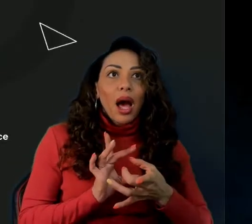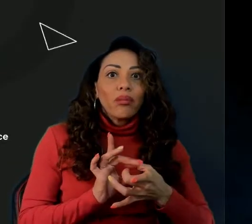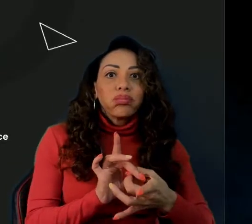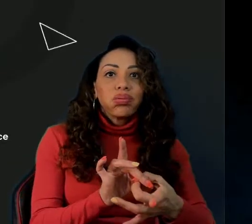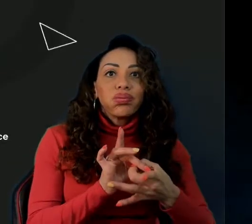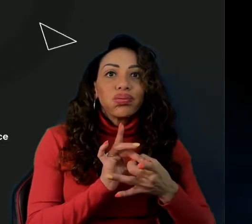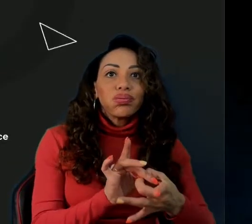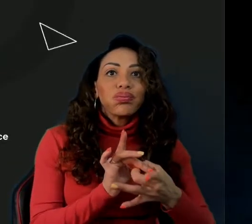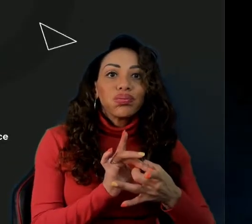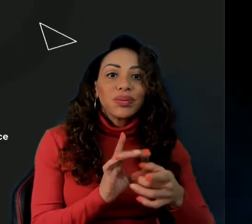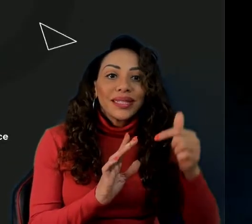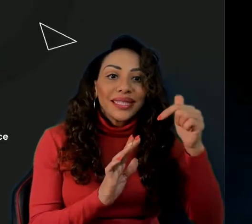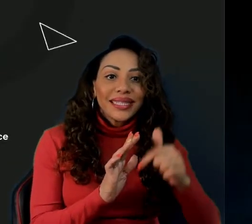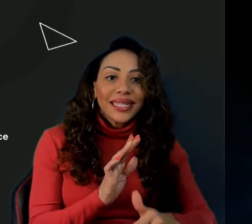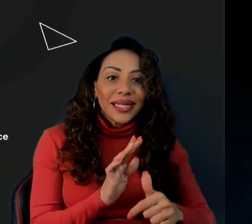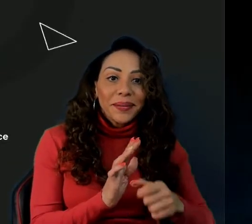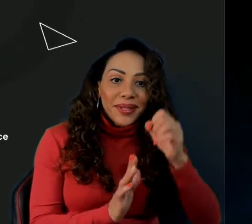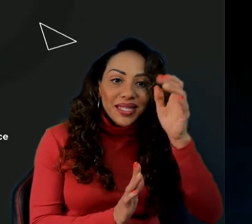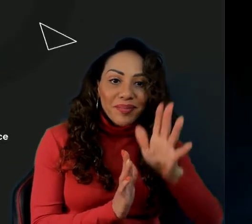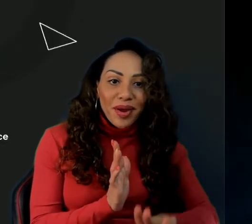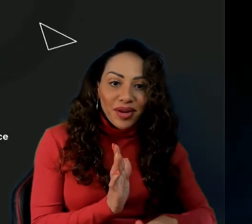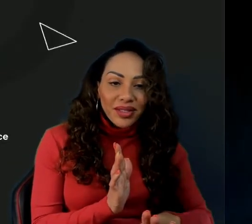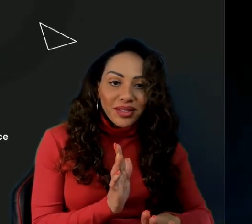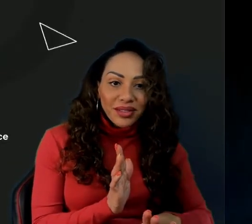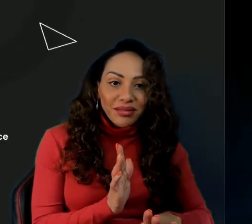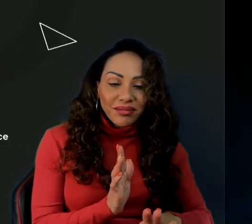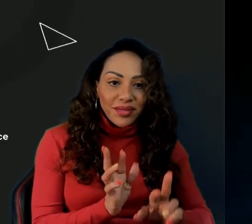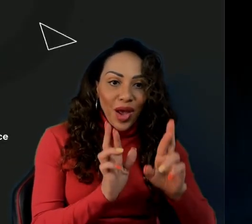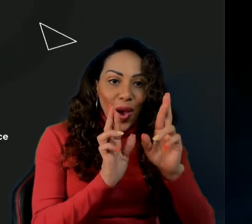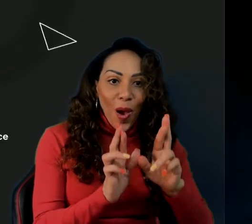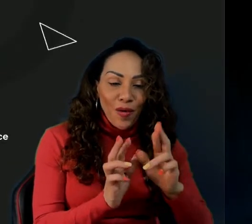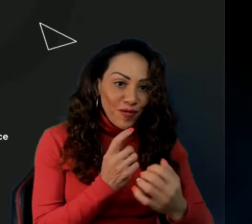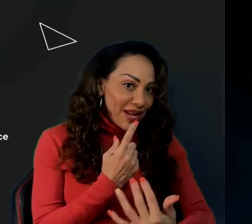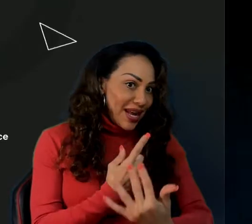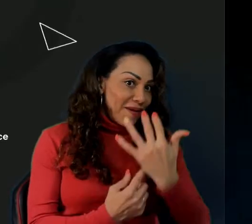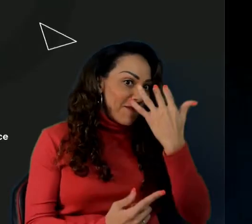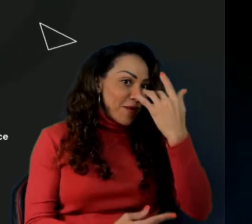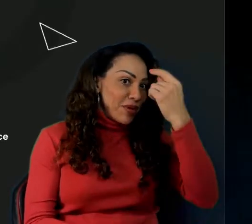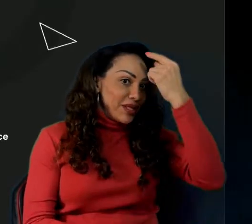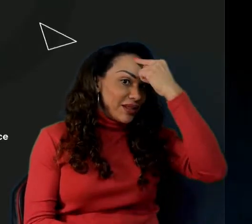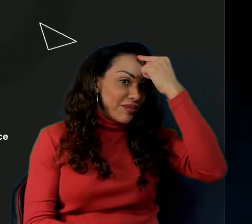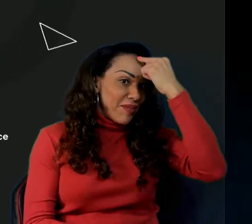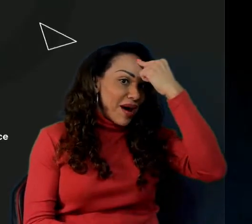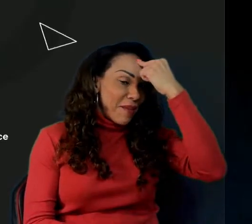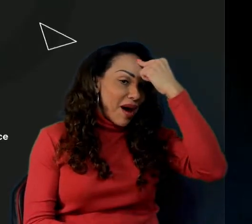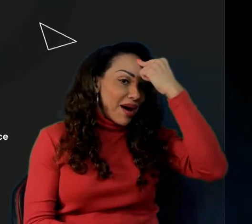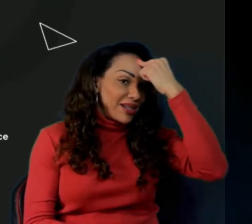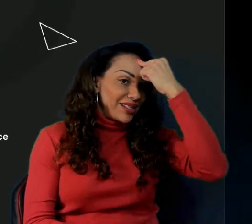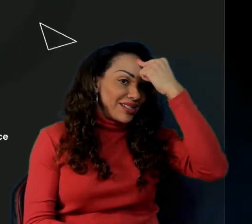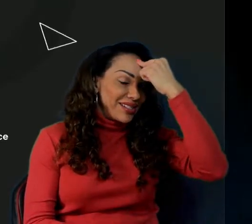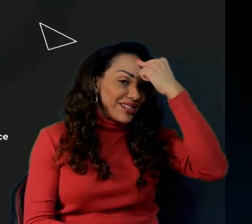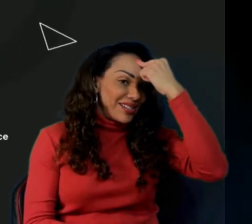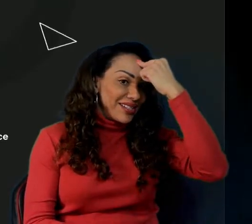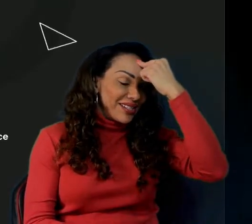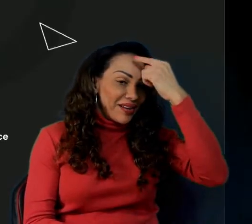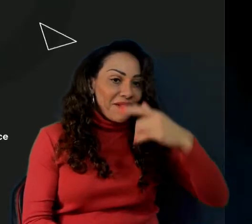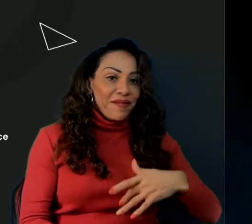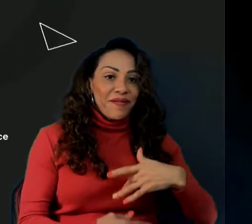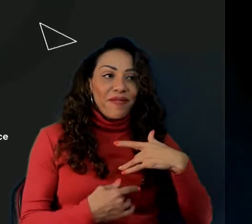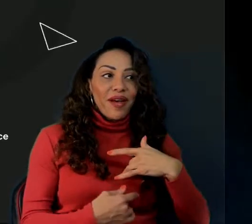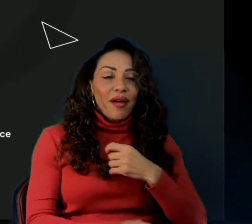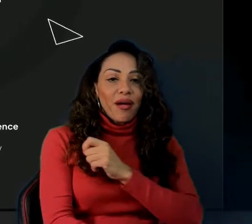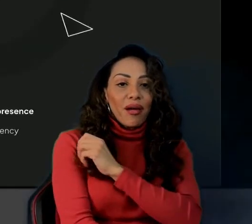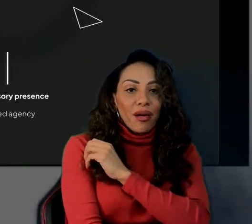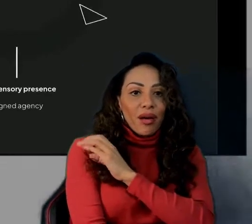and hopefully changed people's mindsets or behavior or made them feel more empowered. And then this decompression stage where they